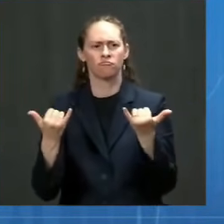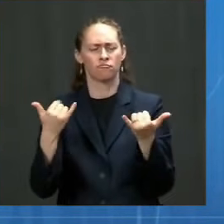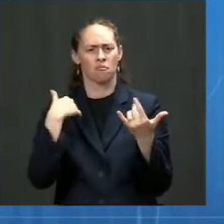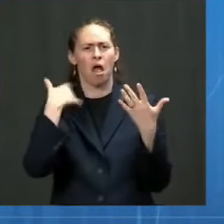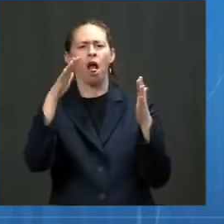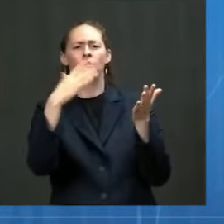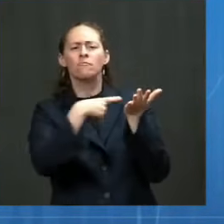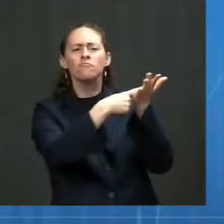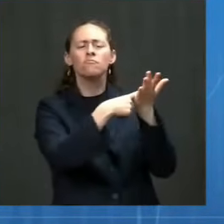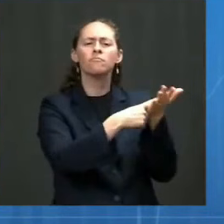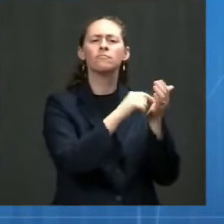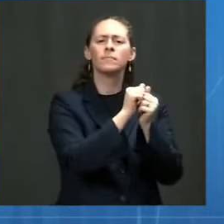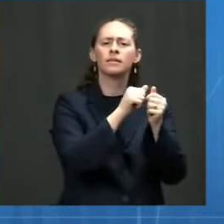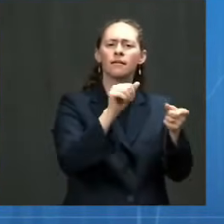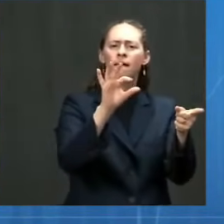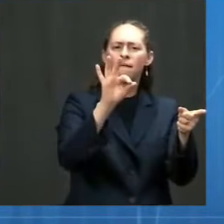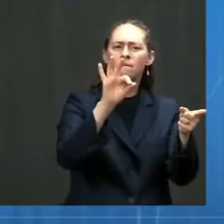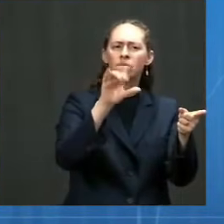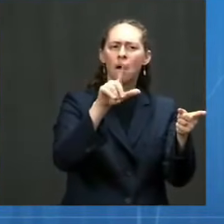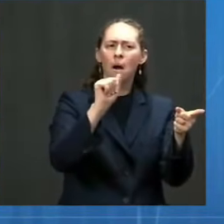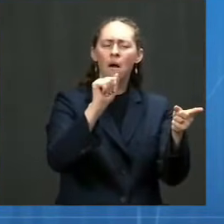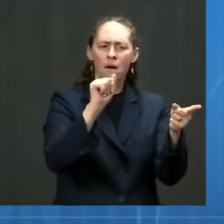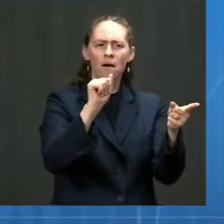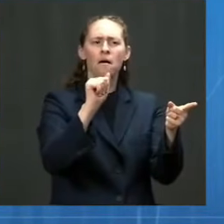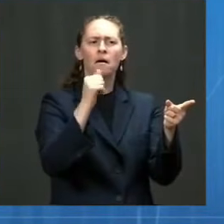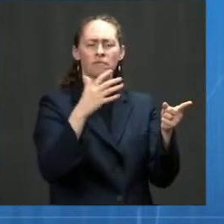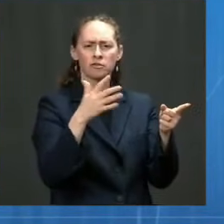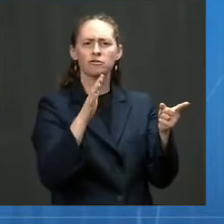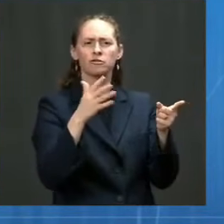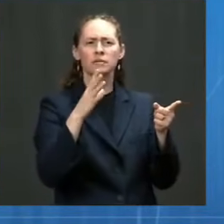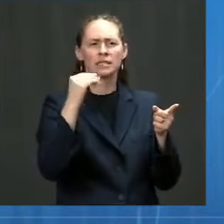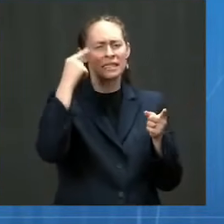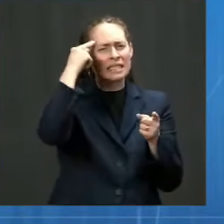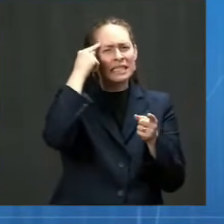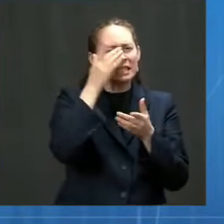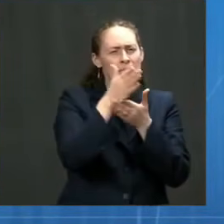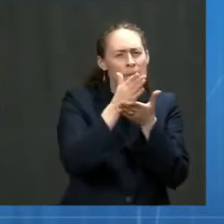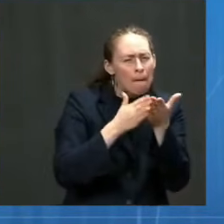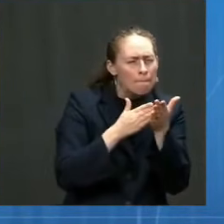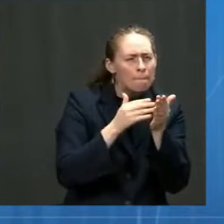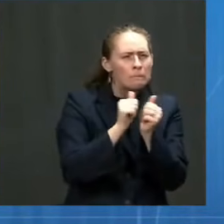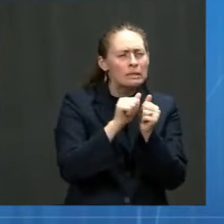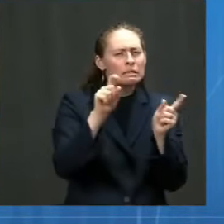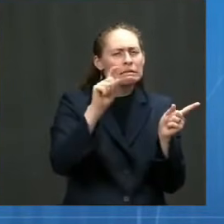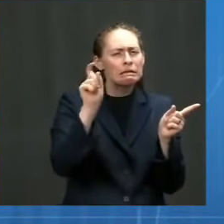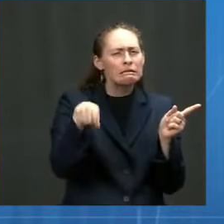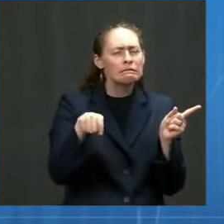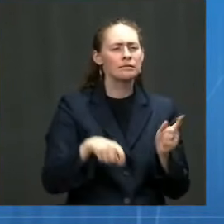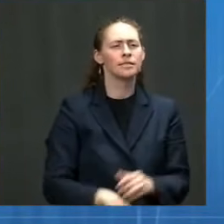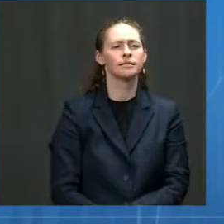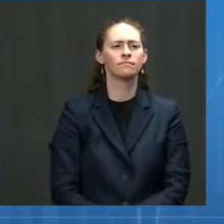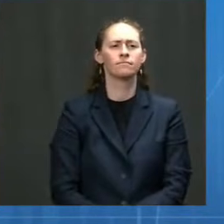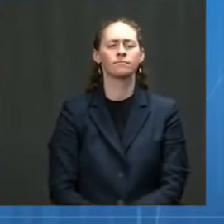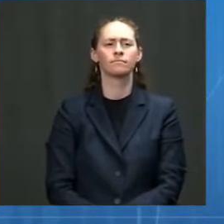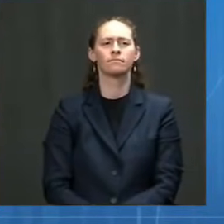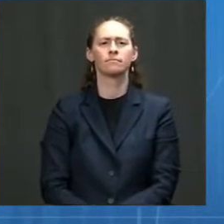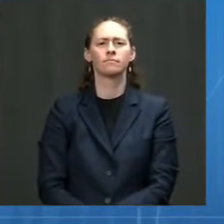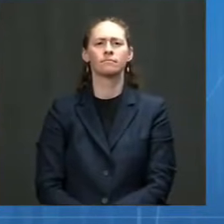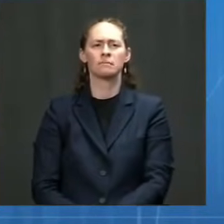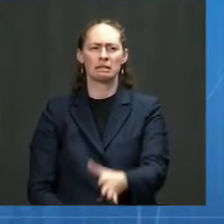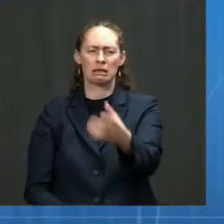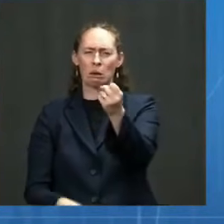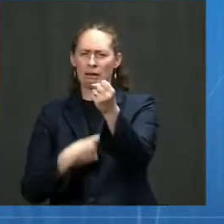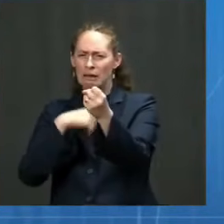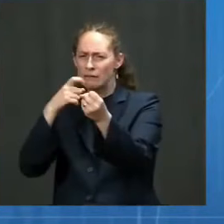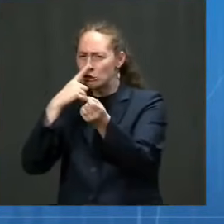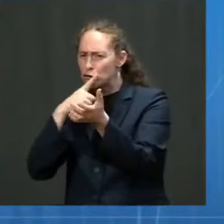state of Florida, and I believe there are some conversations with Texas too, but that let me come back and verify that. But we're working with 16